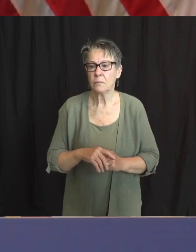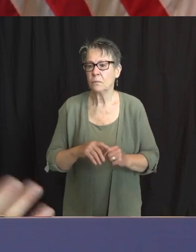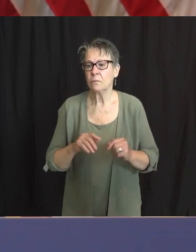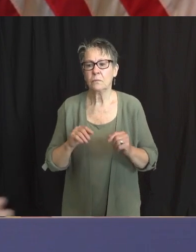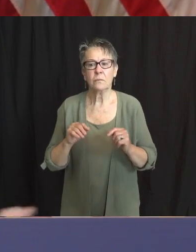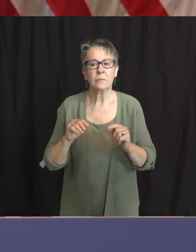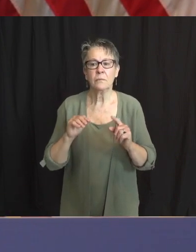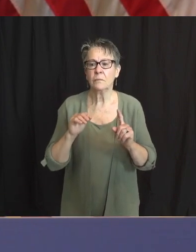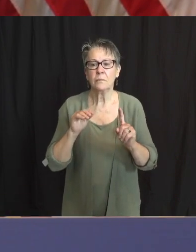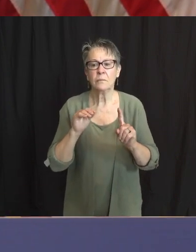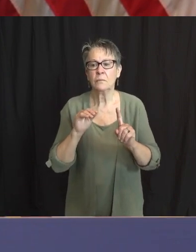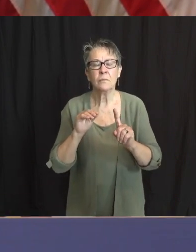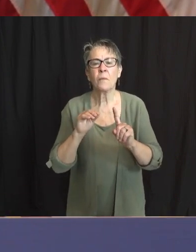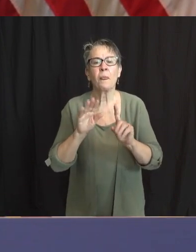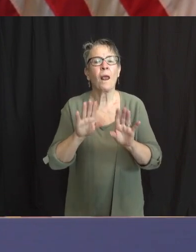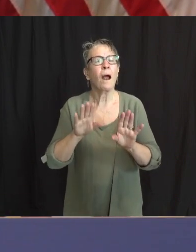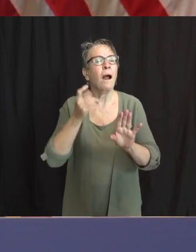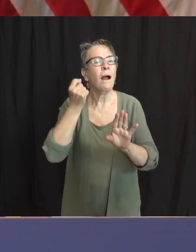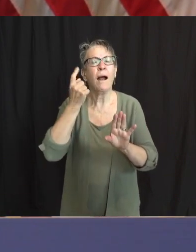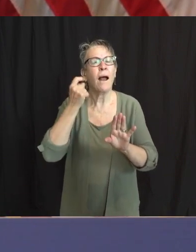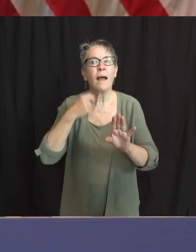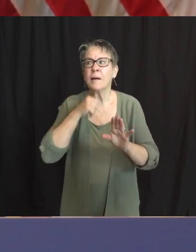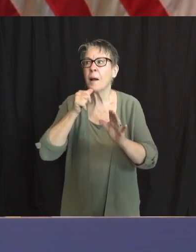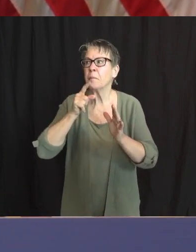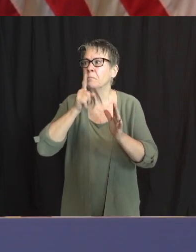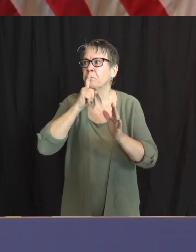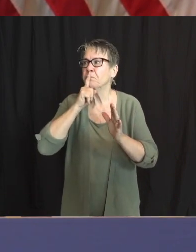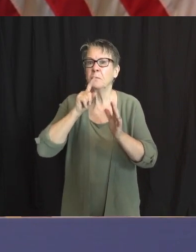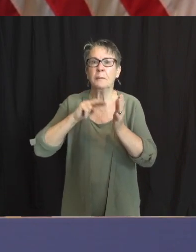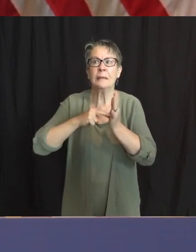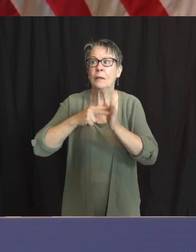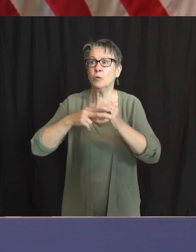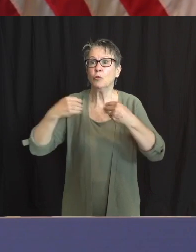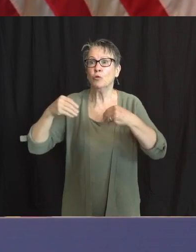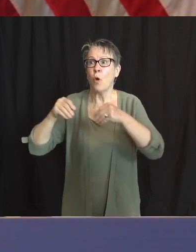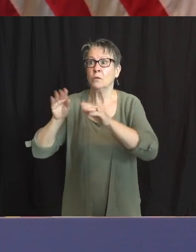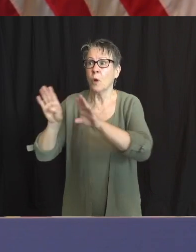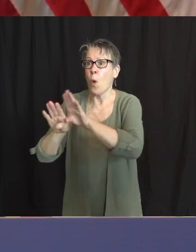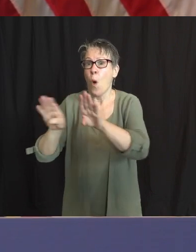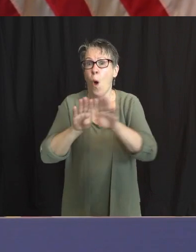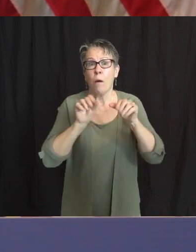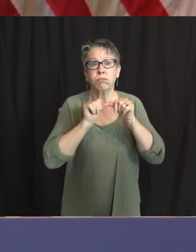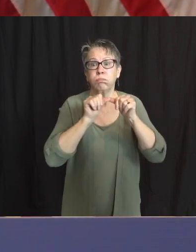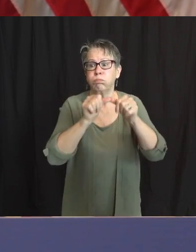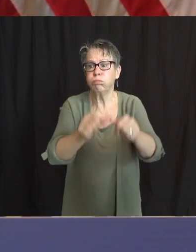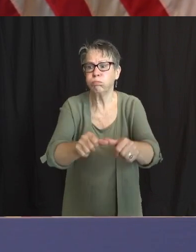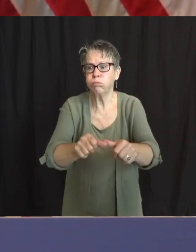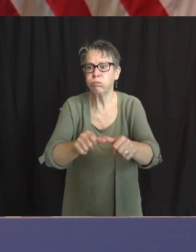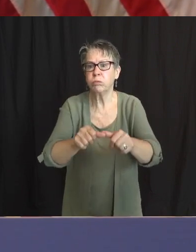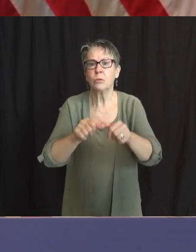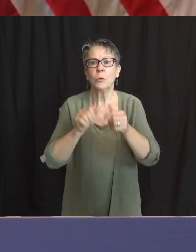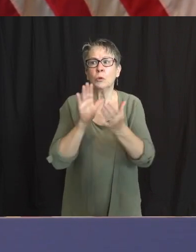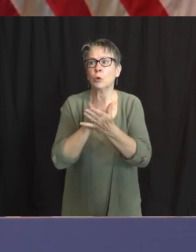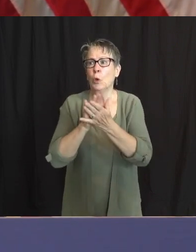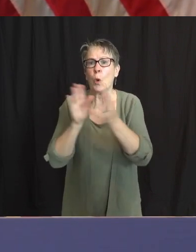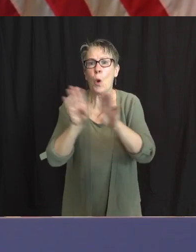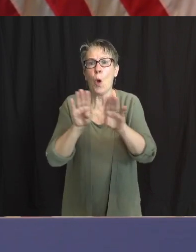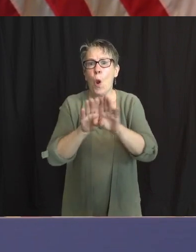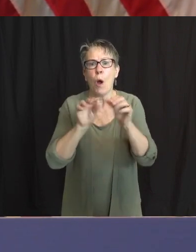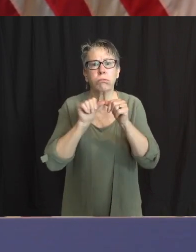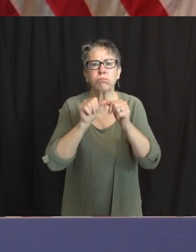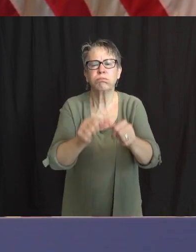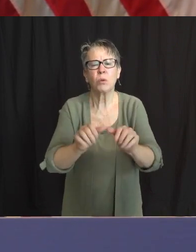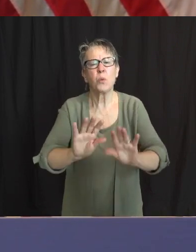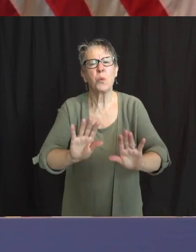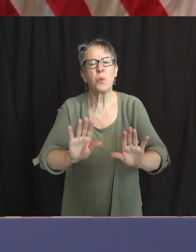don't go back to school. I don't see those scenarios, assuming we continue to make progress. But we've got to, in each case, we've